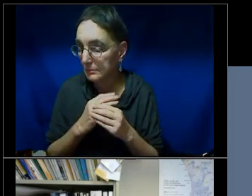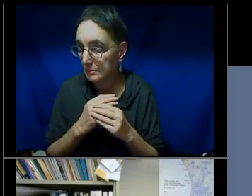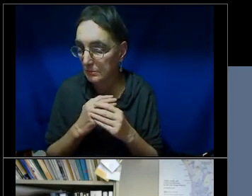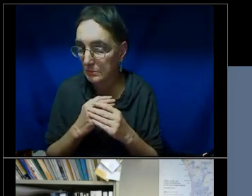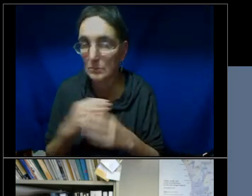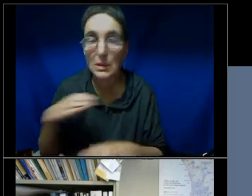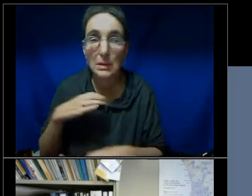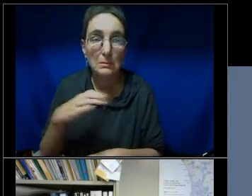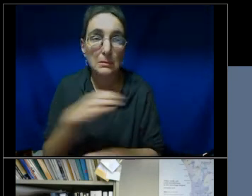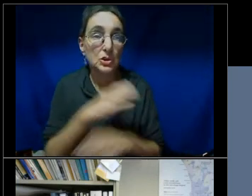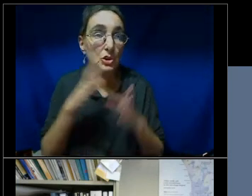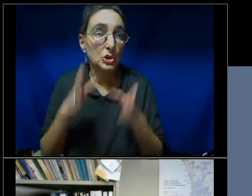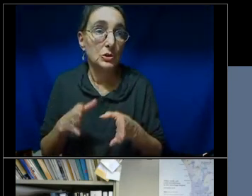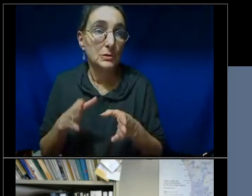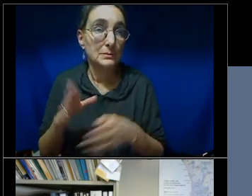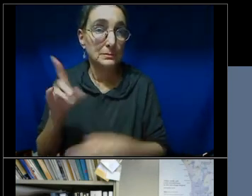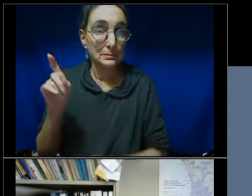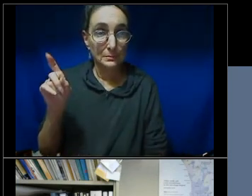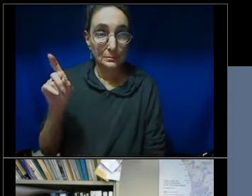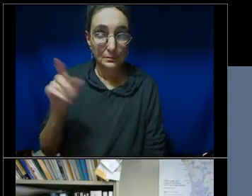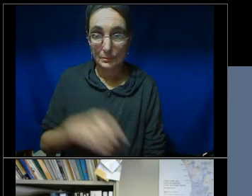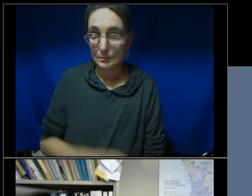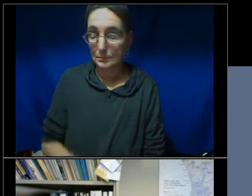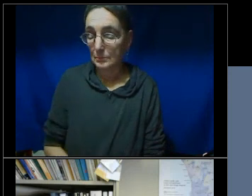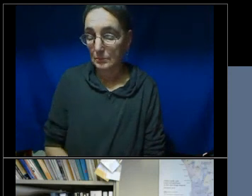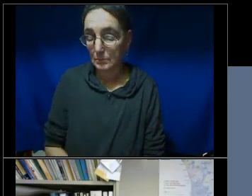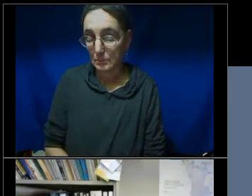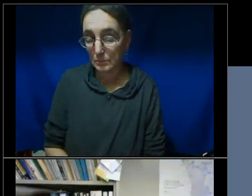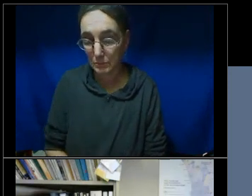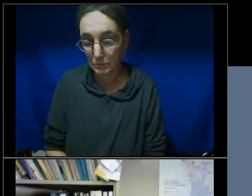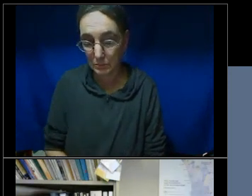Commissioners that are on the line?